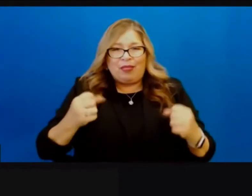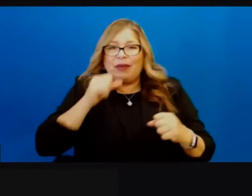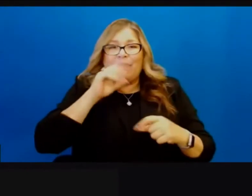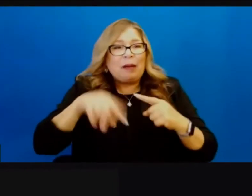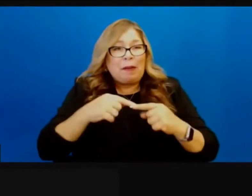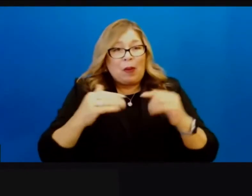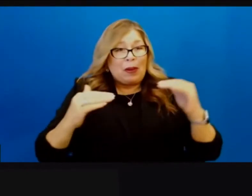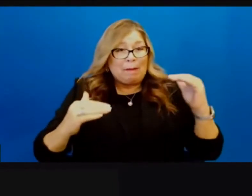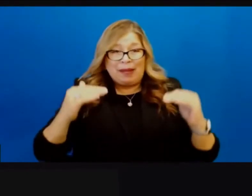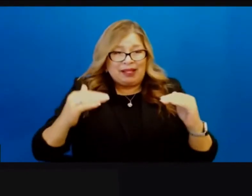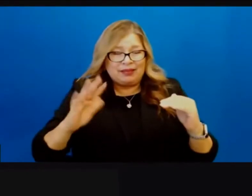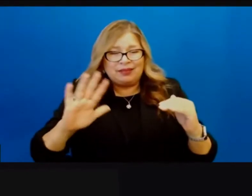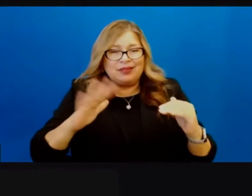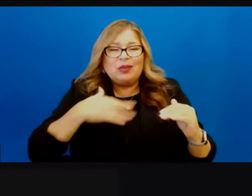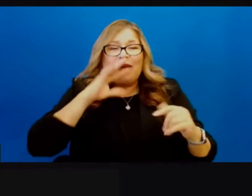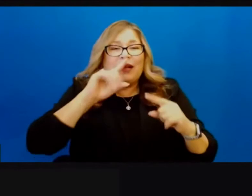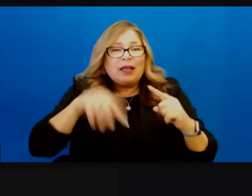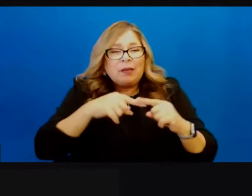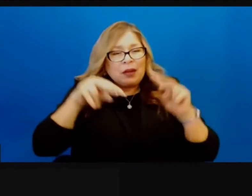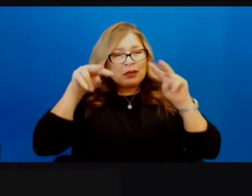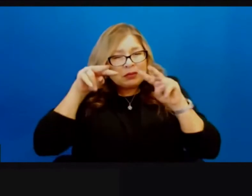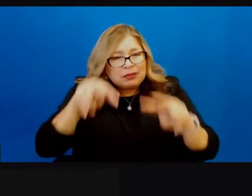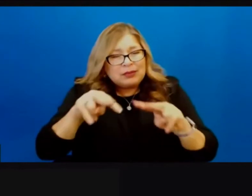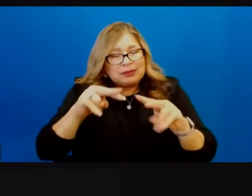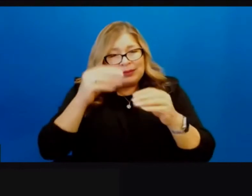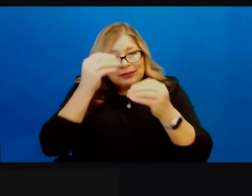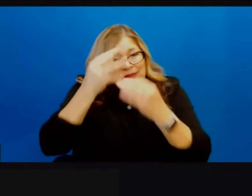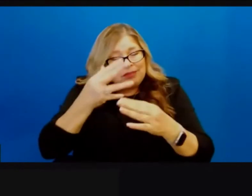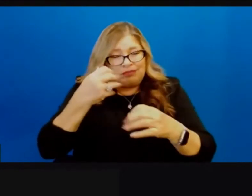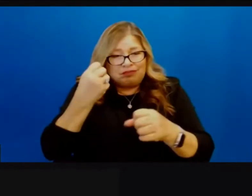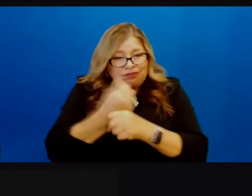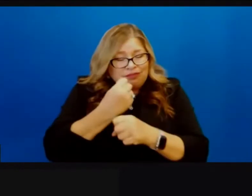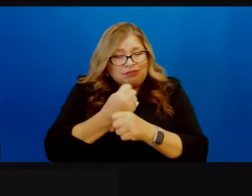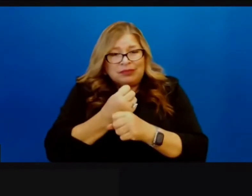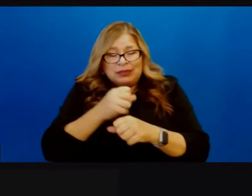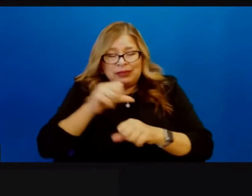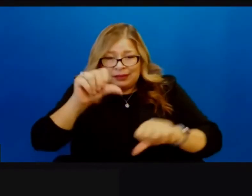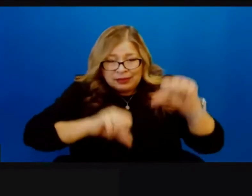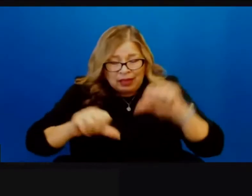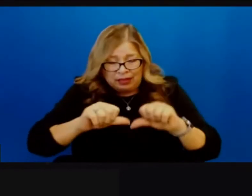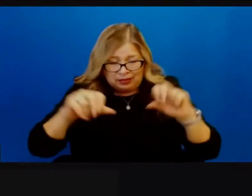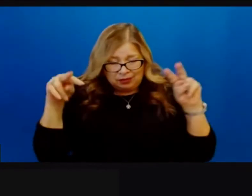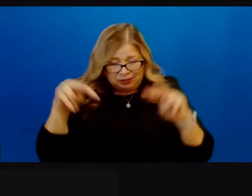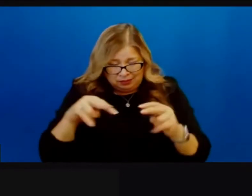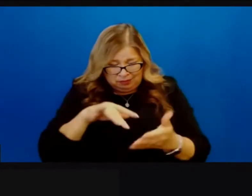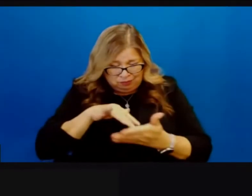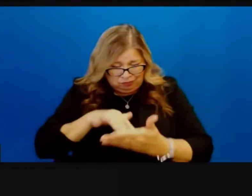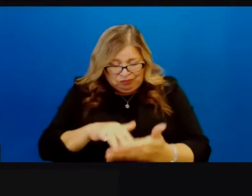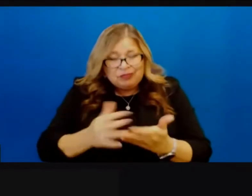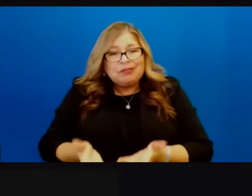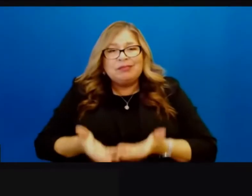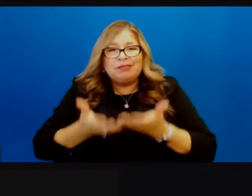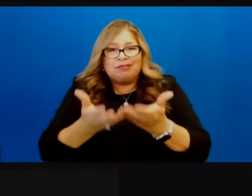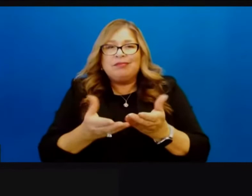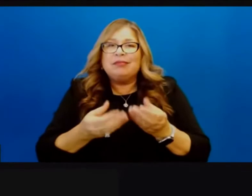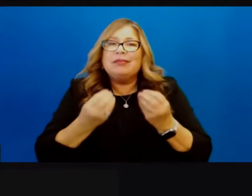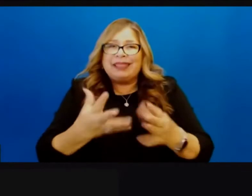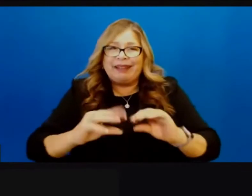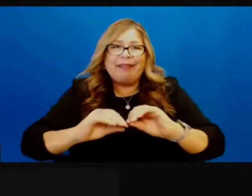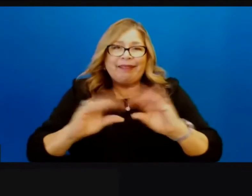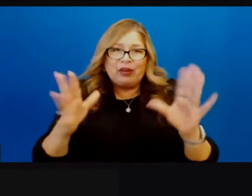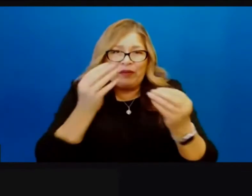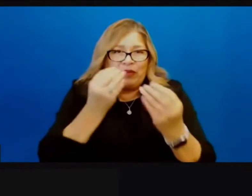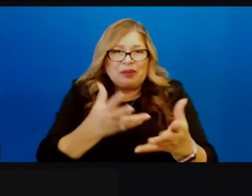about leading with data and science and communicating clearly. And that's what we're certainly trying to do today as it relates